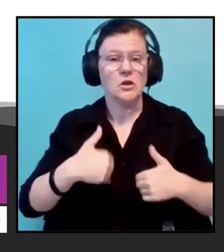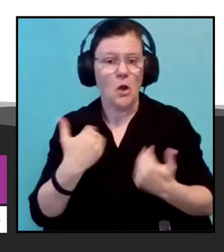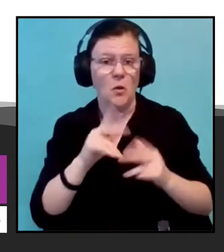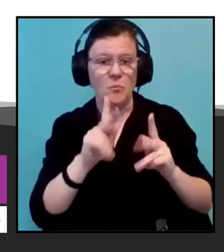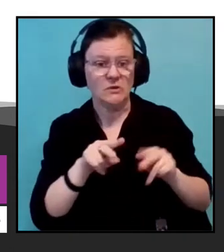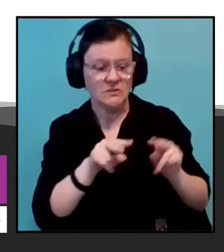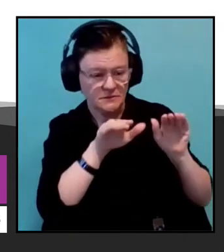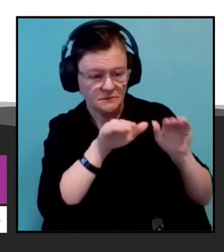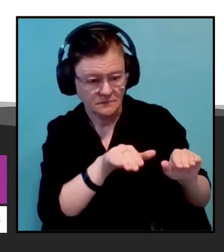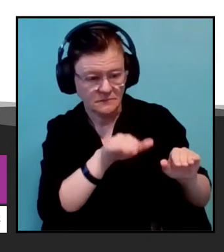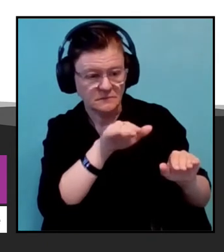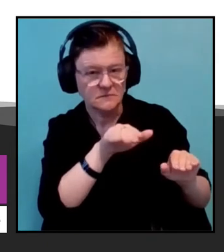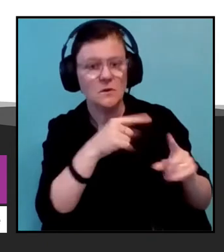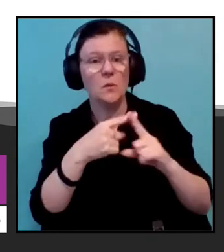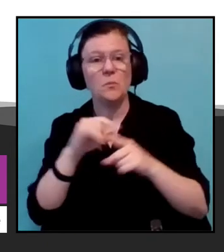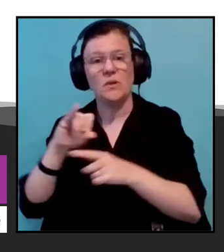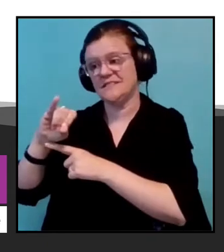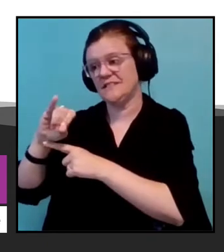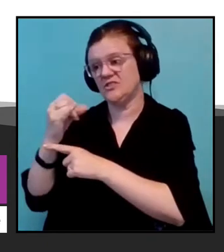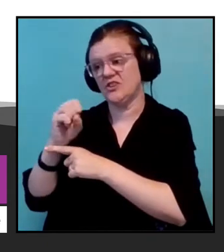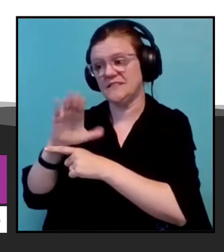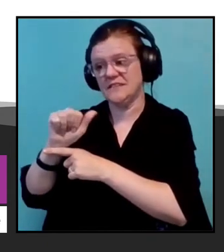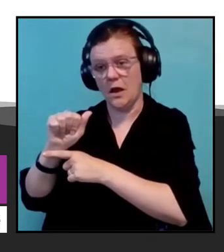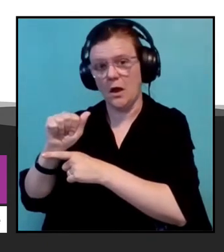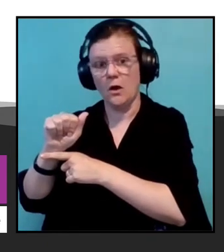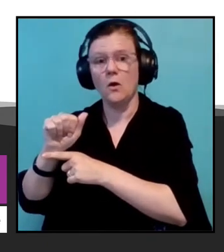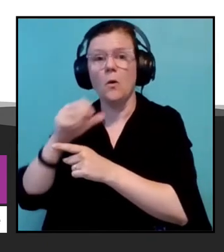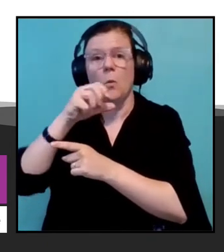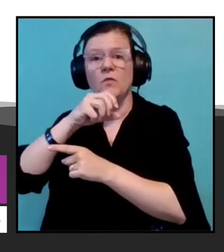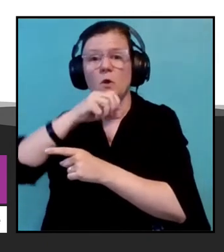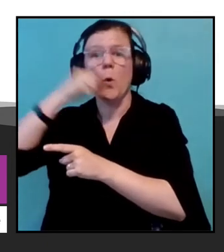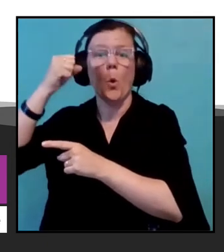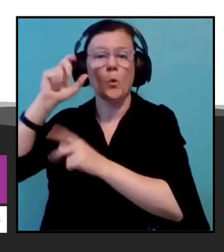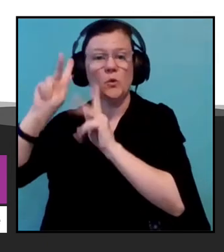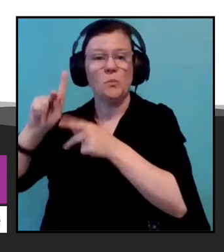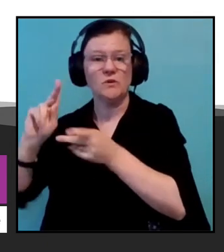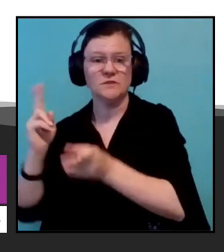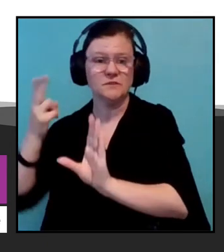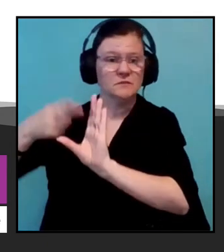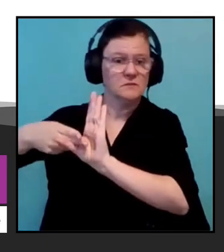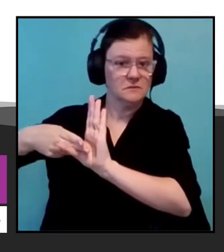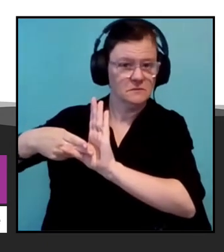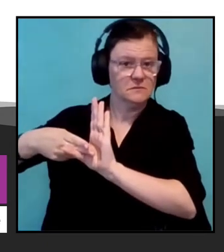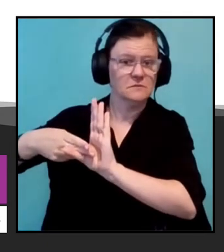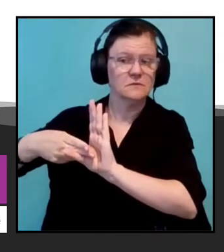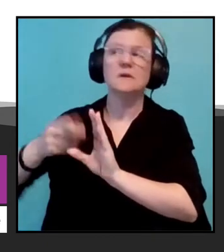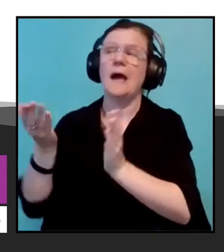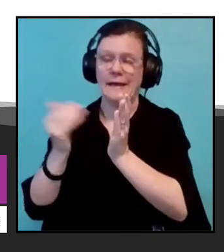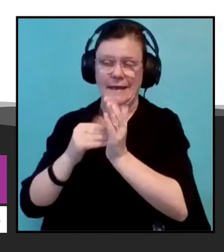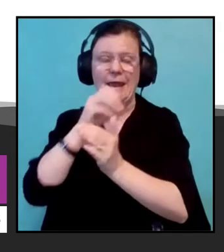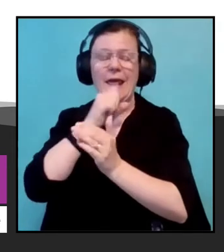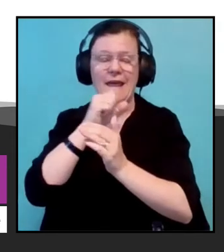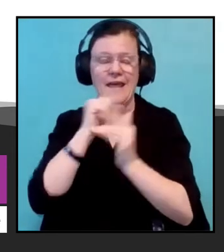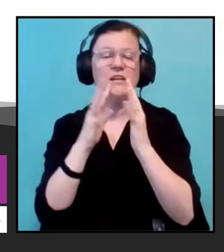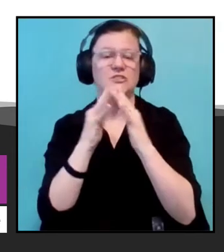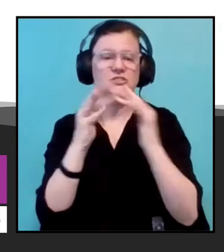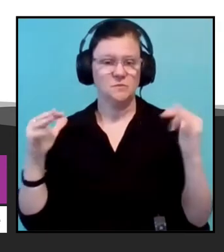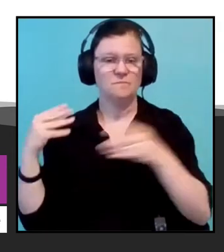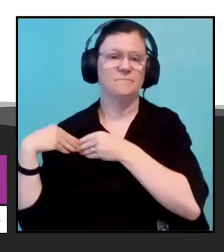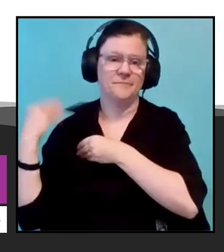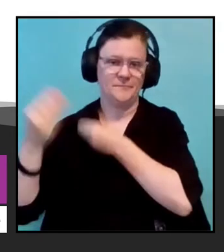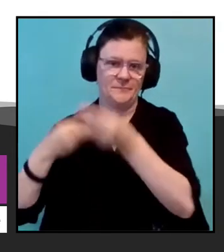we had, and also Jessica with an older participant that we had, again, speaking to that intergenerational community